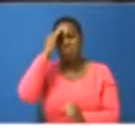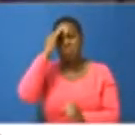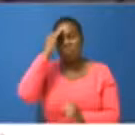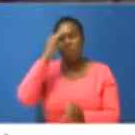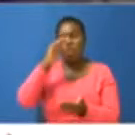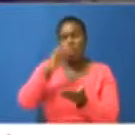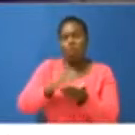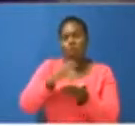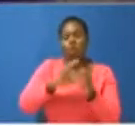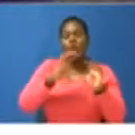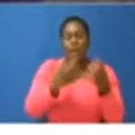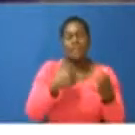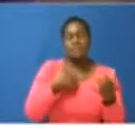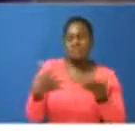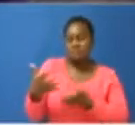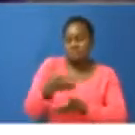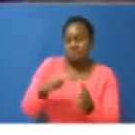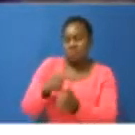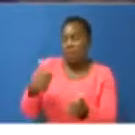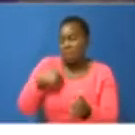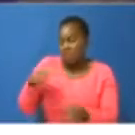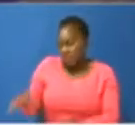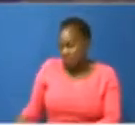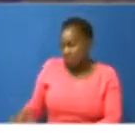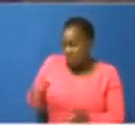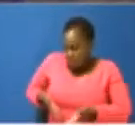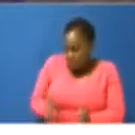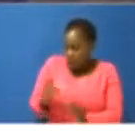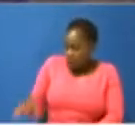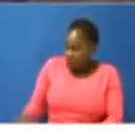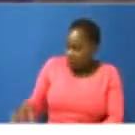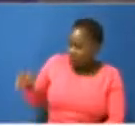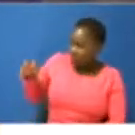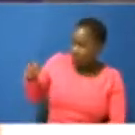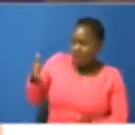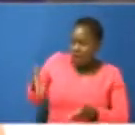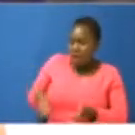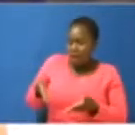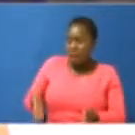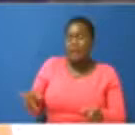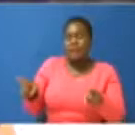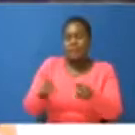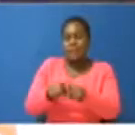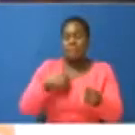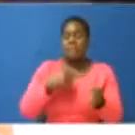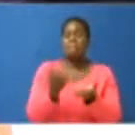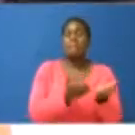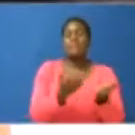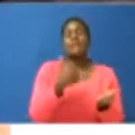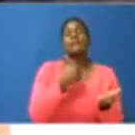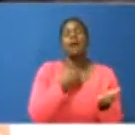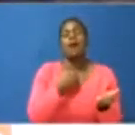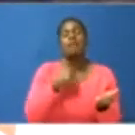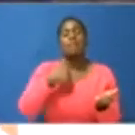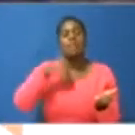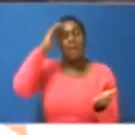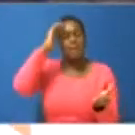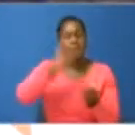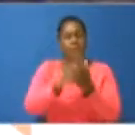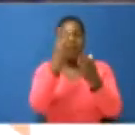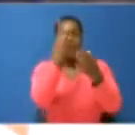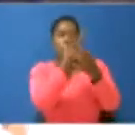class of people since i was raised and born in the slums and at the same time i'm in business and i believe that